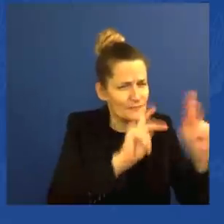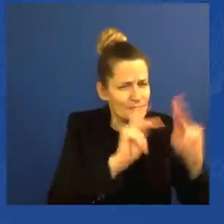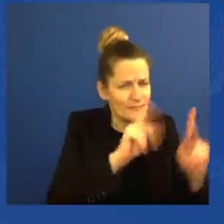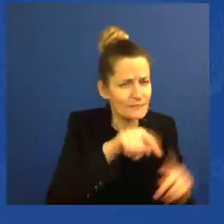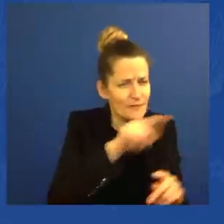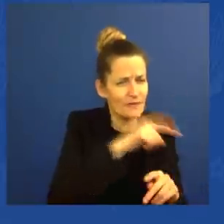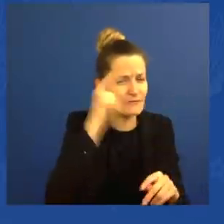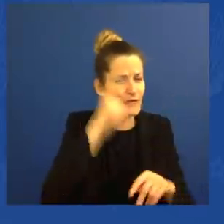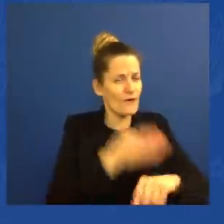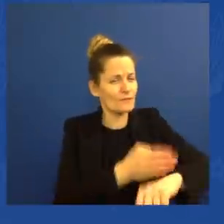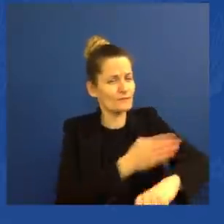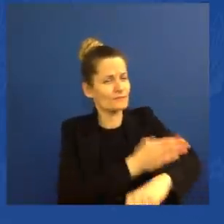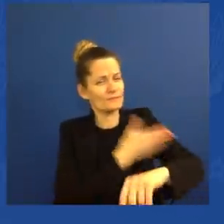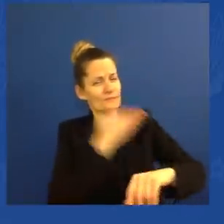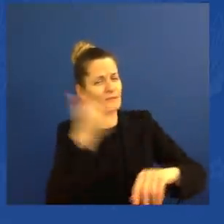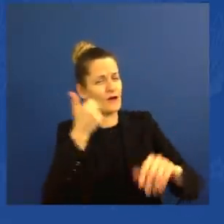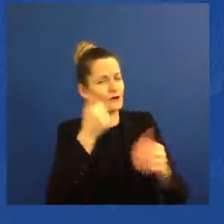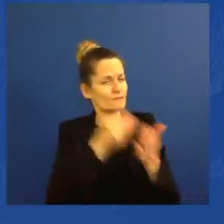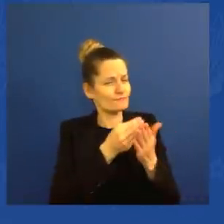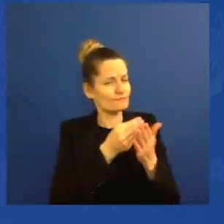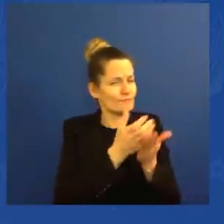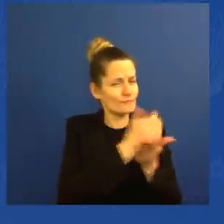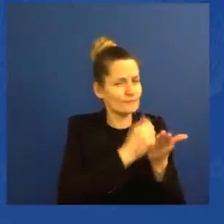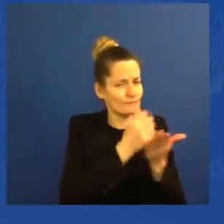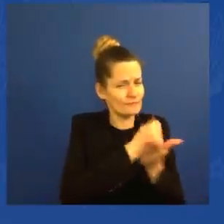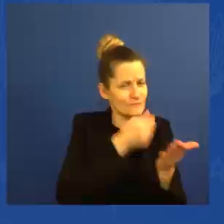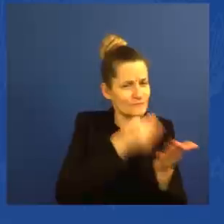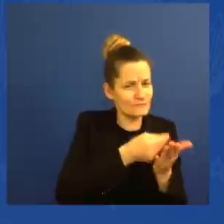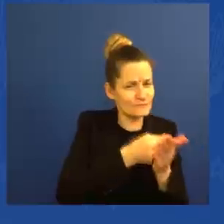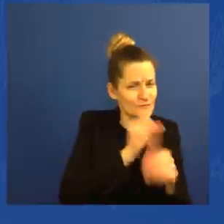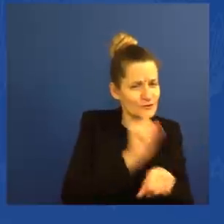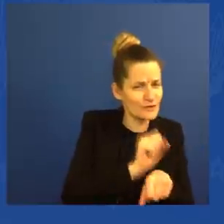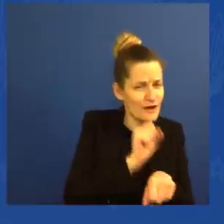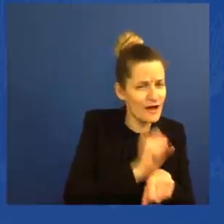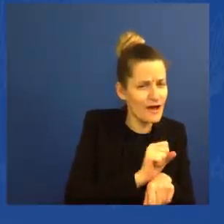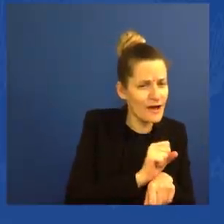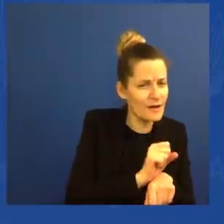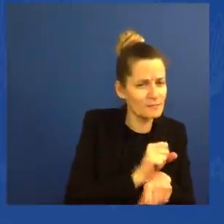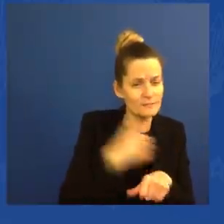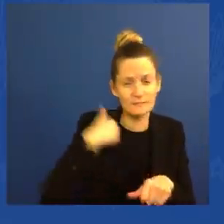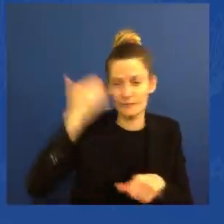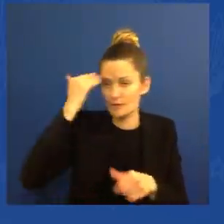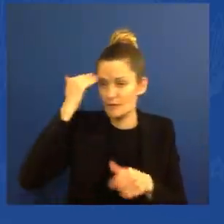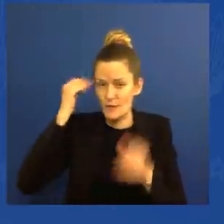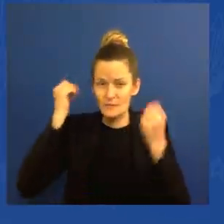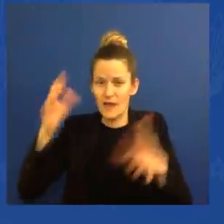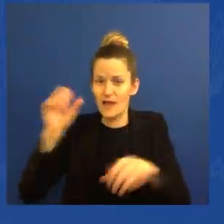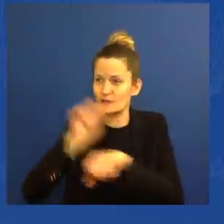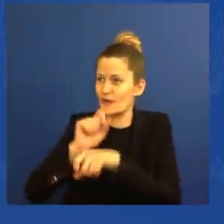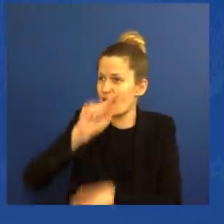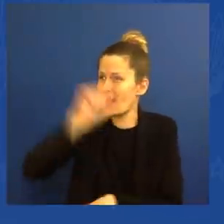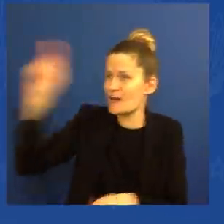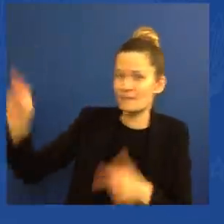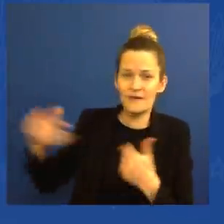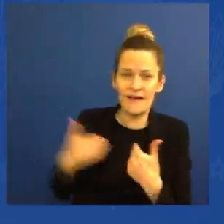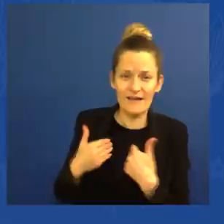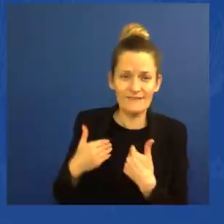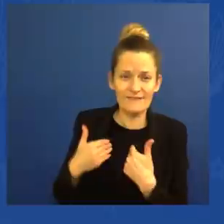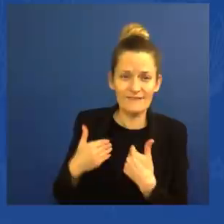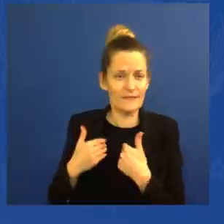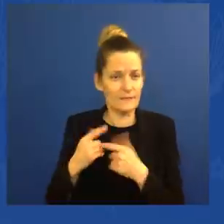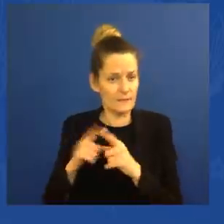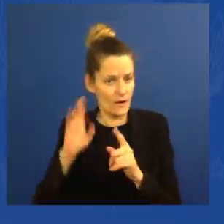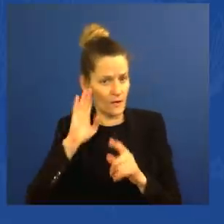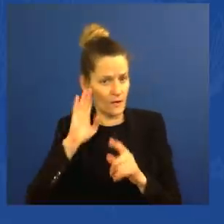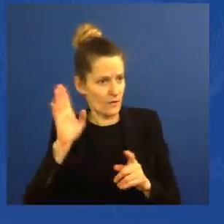people that you're going to need to train up people, thanks to the bipartisan infrastructure bill. Everybody knew, and you heard from